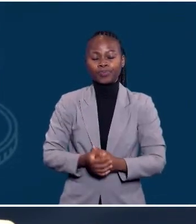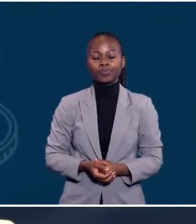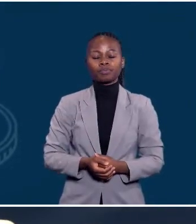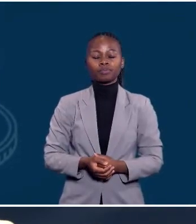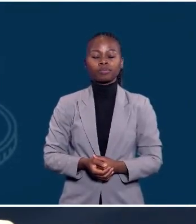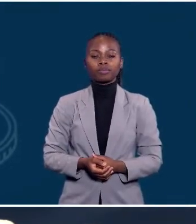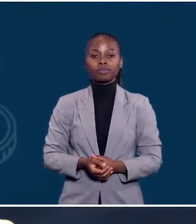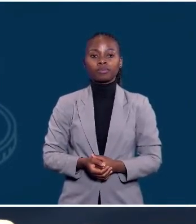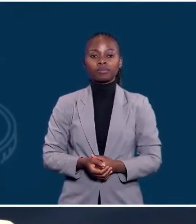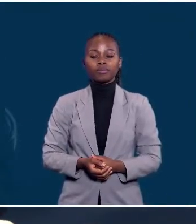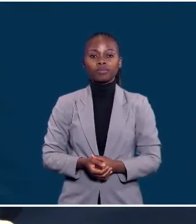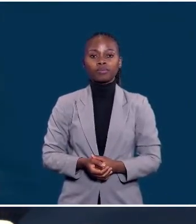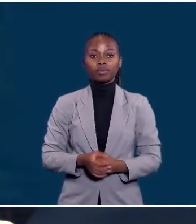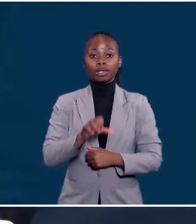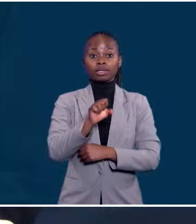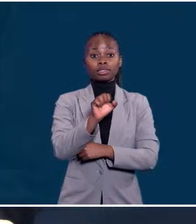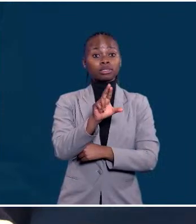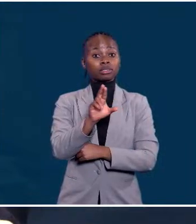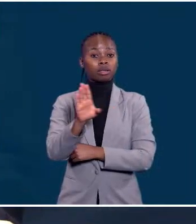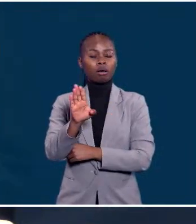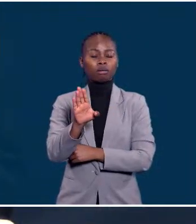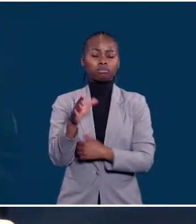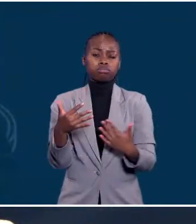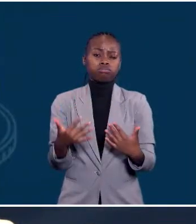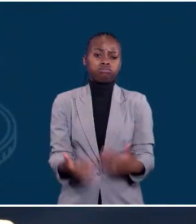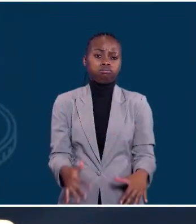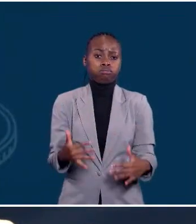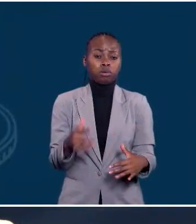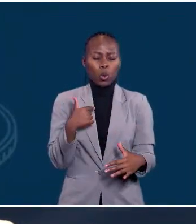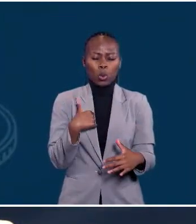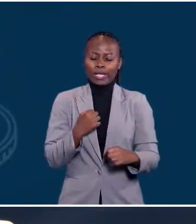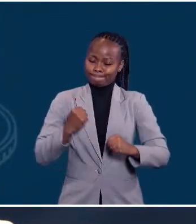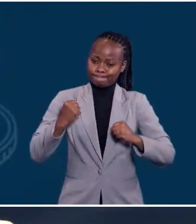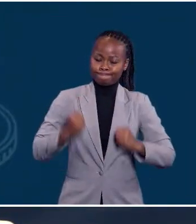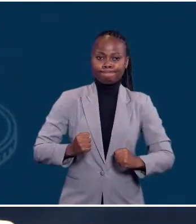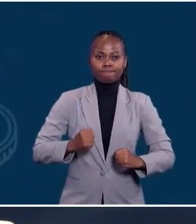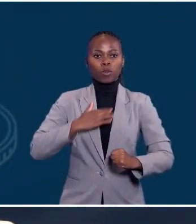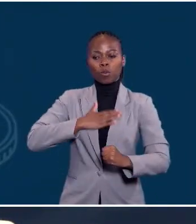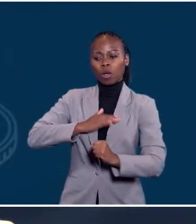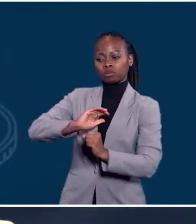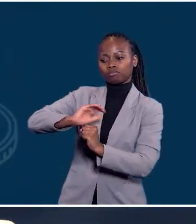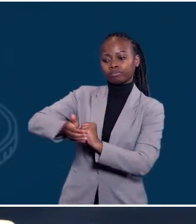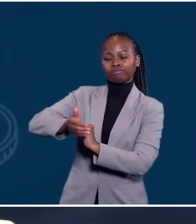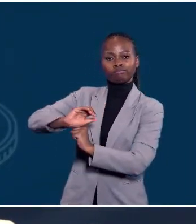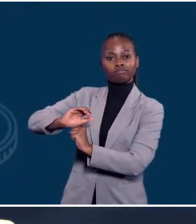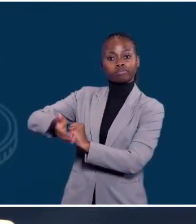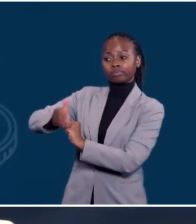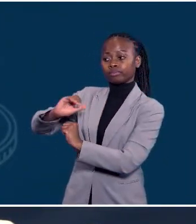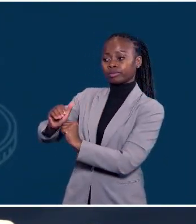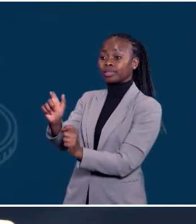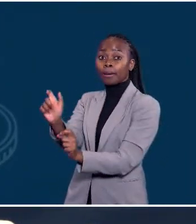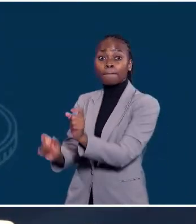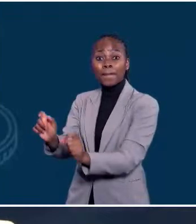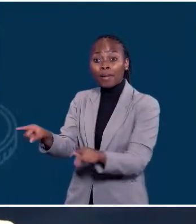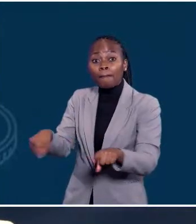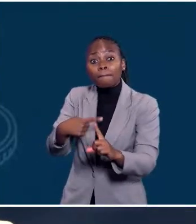The South African Reserve Bank remains steadfast in its commitment to protecting the purchasing power of the